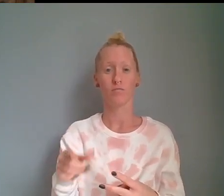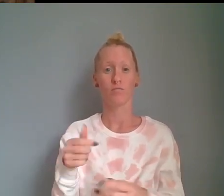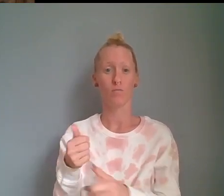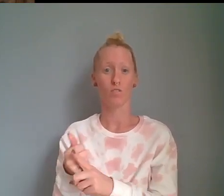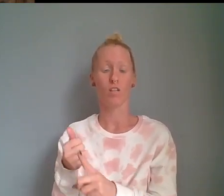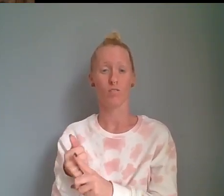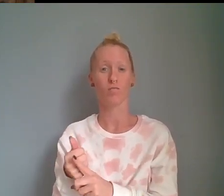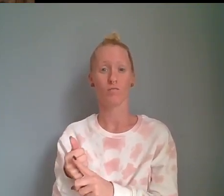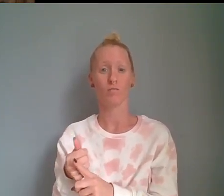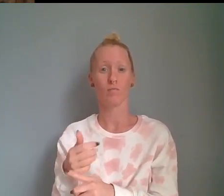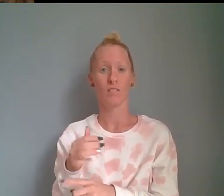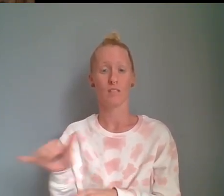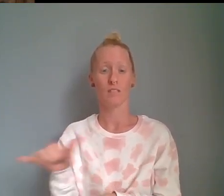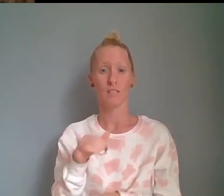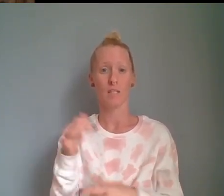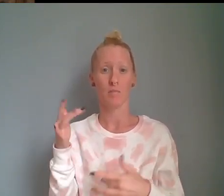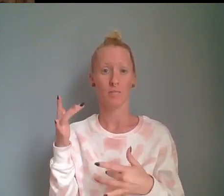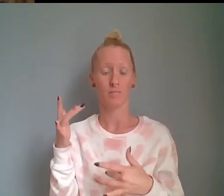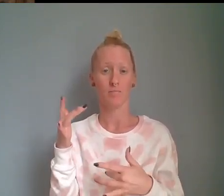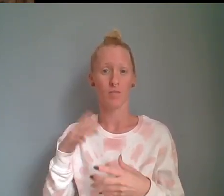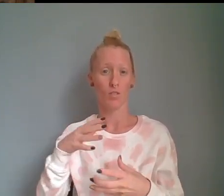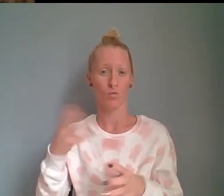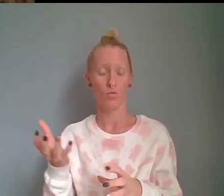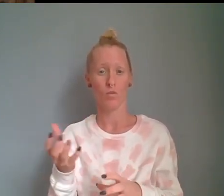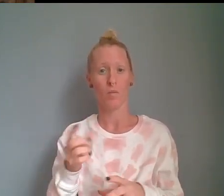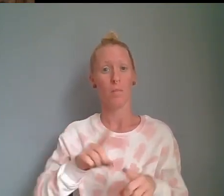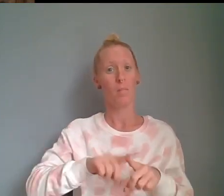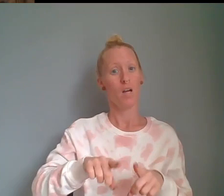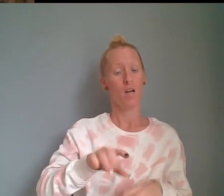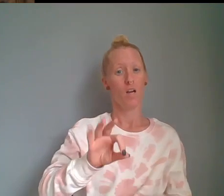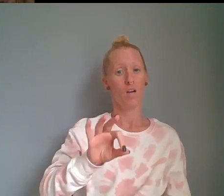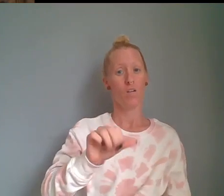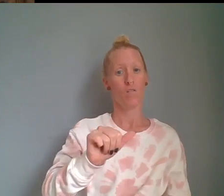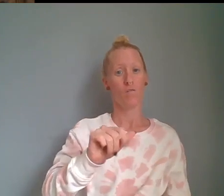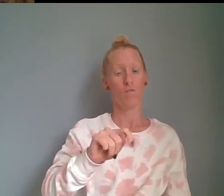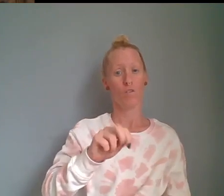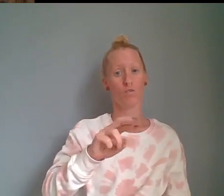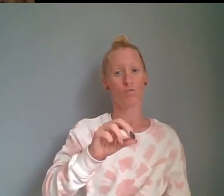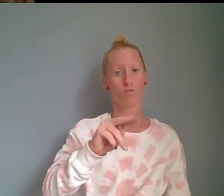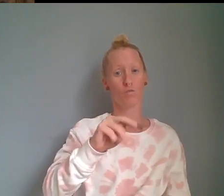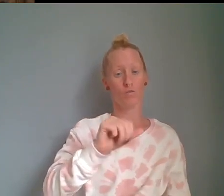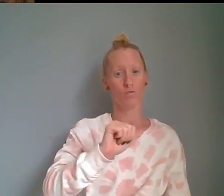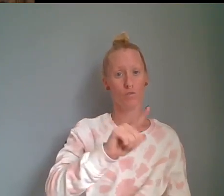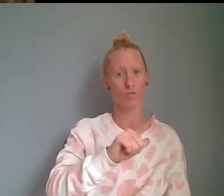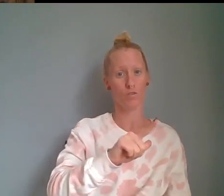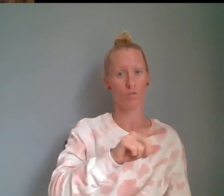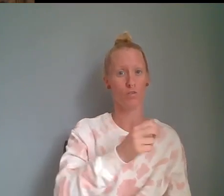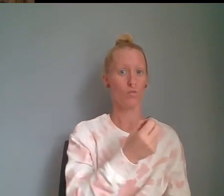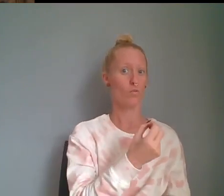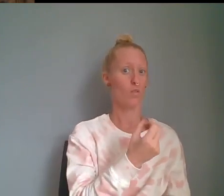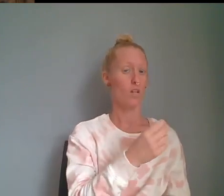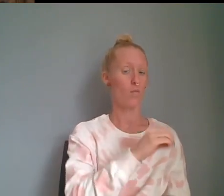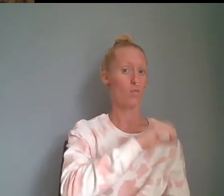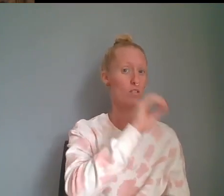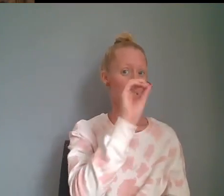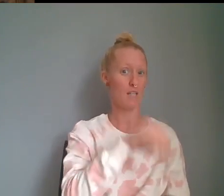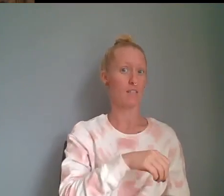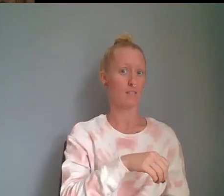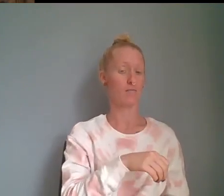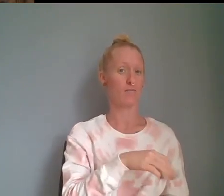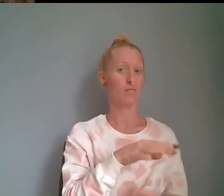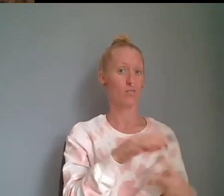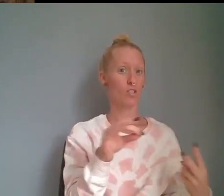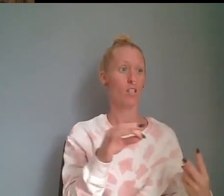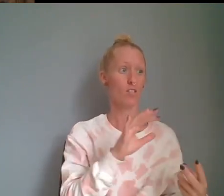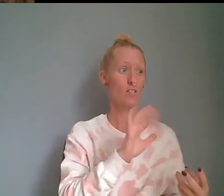if you're just a fraternal twin of a person with bipolar disorder, you only have about a 12% chance of having